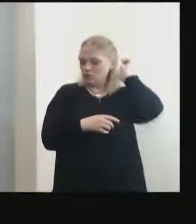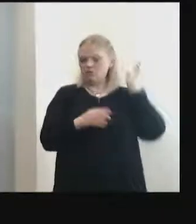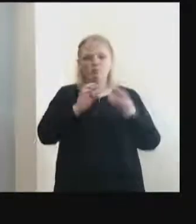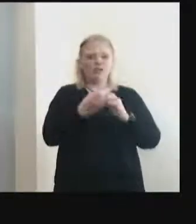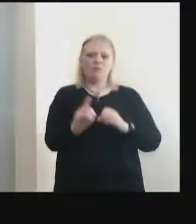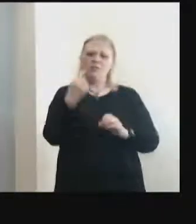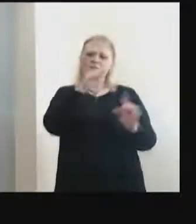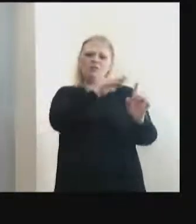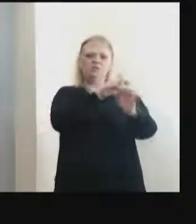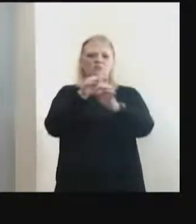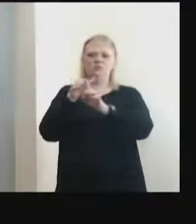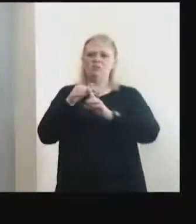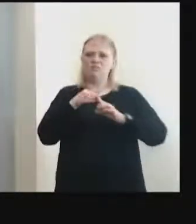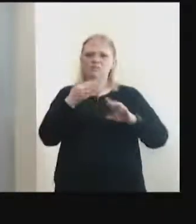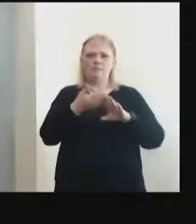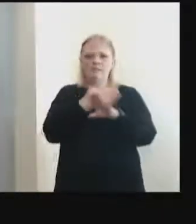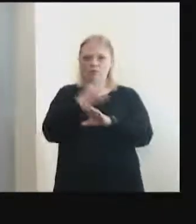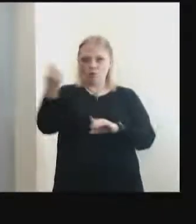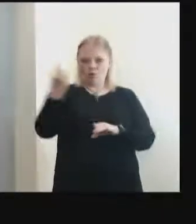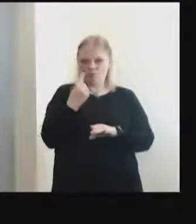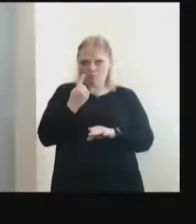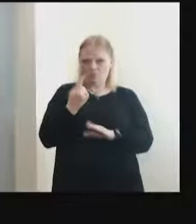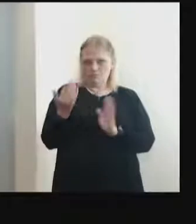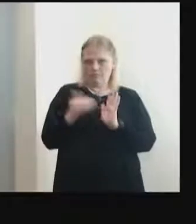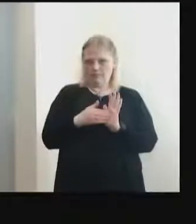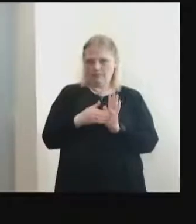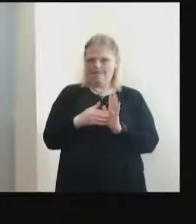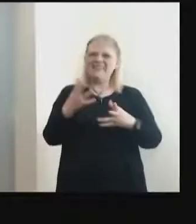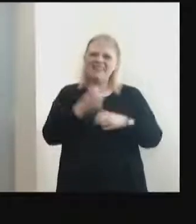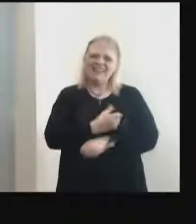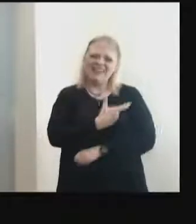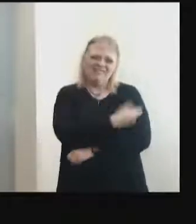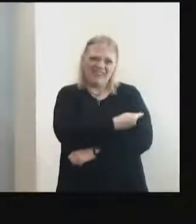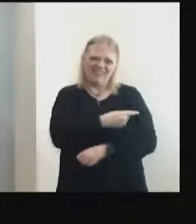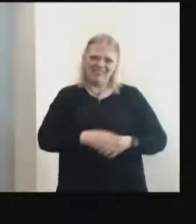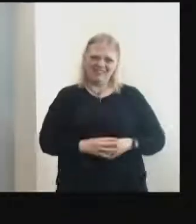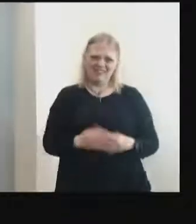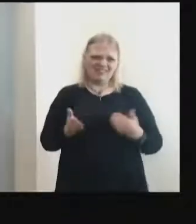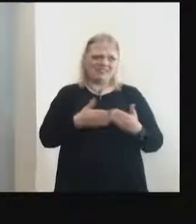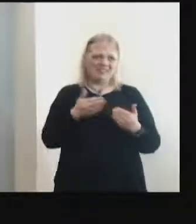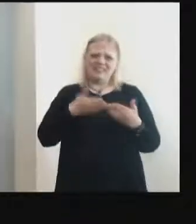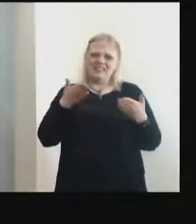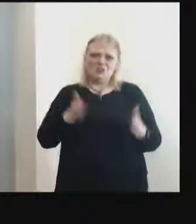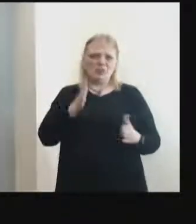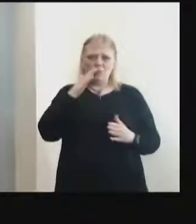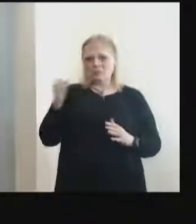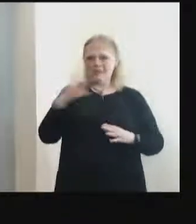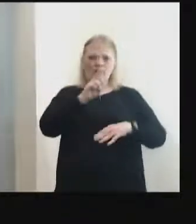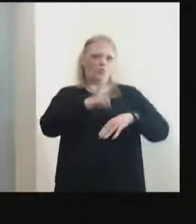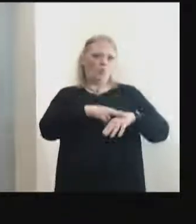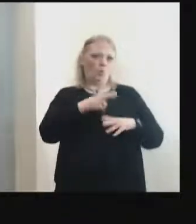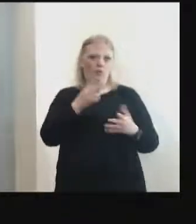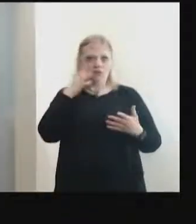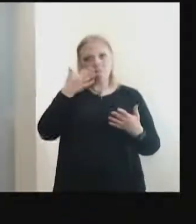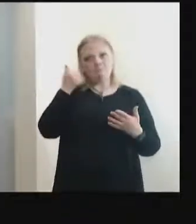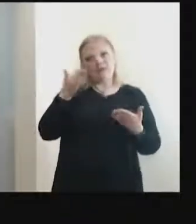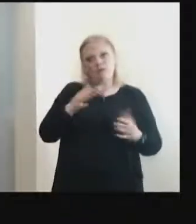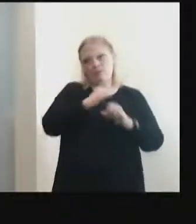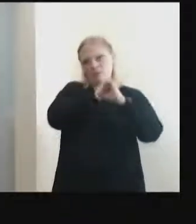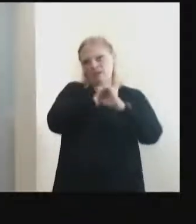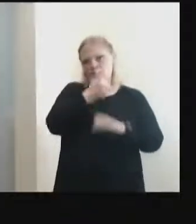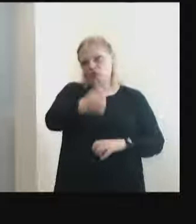want to remind everybody before I get back up here later is get vaccinated. It's the easiest way we're going to get back to normal, and it's the best way to protect